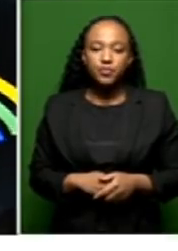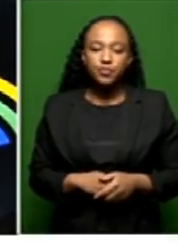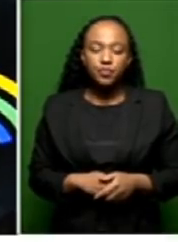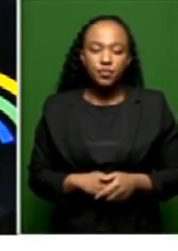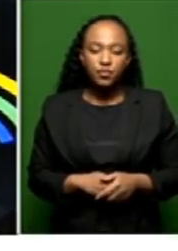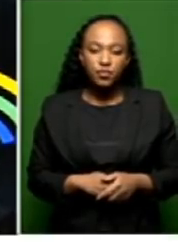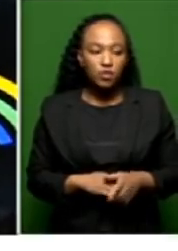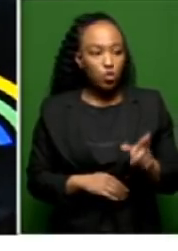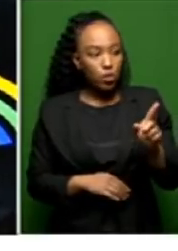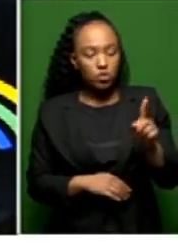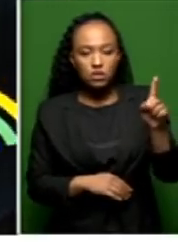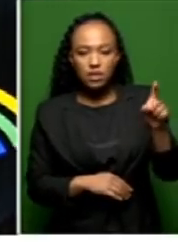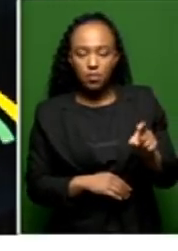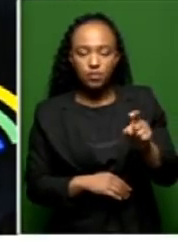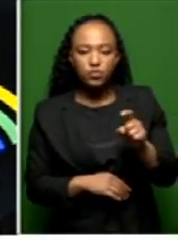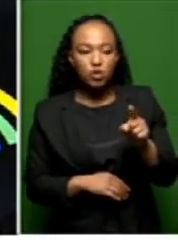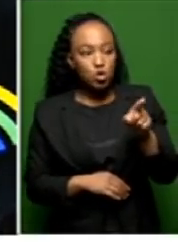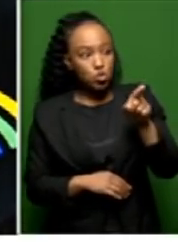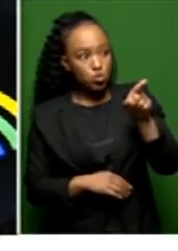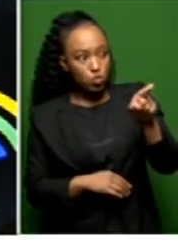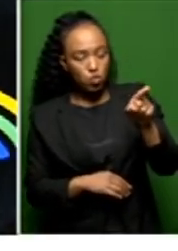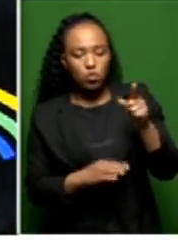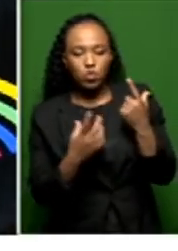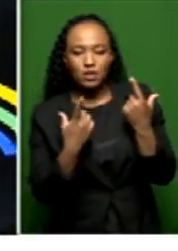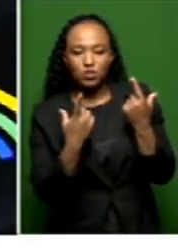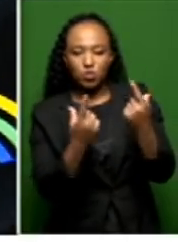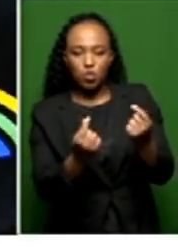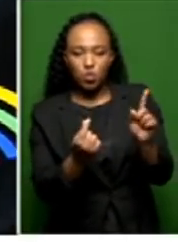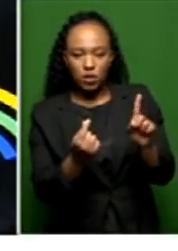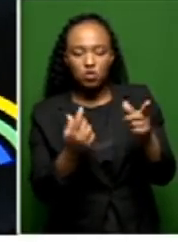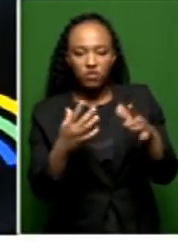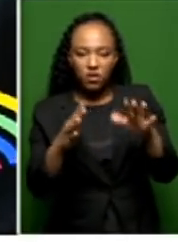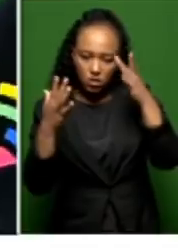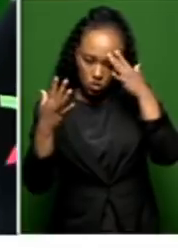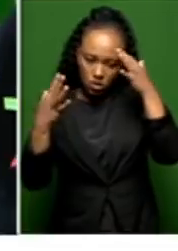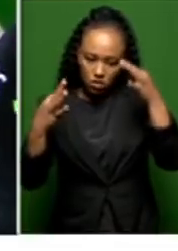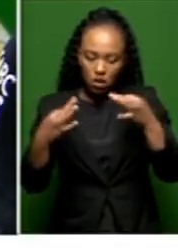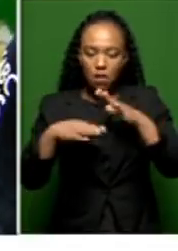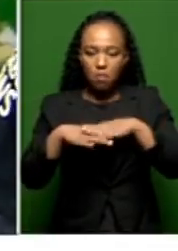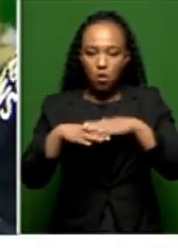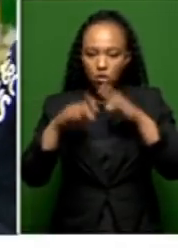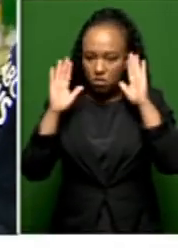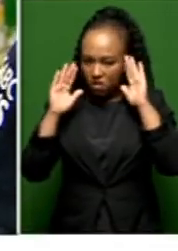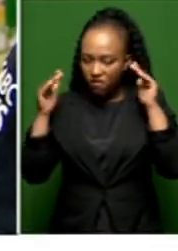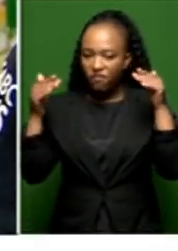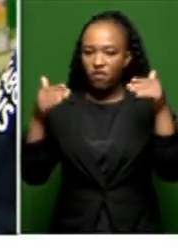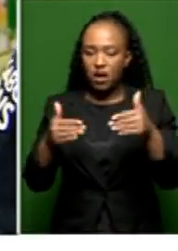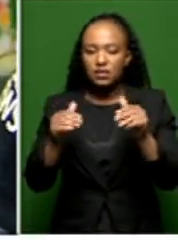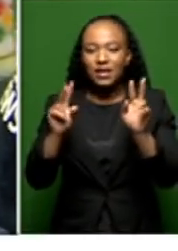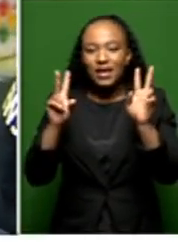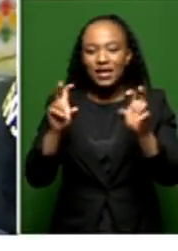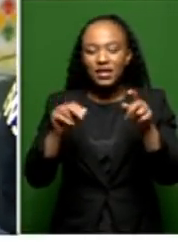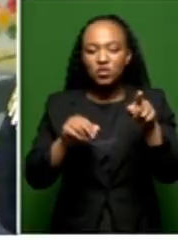when you were supposed to talk about what you were going to do. You decided to focus on a very thorny issue